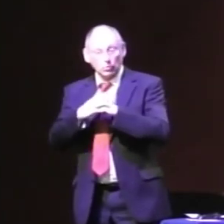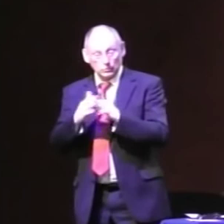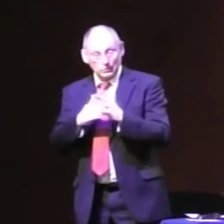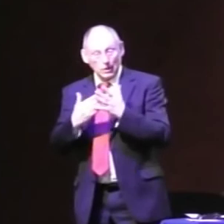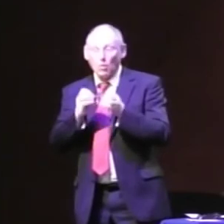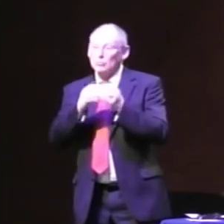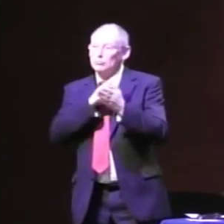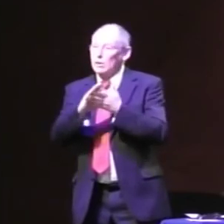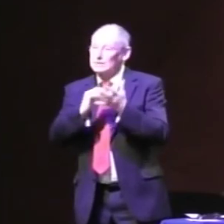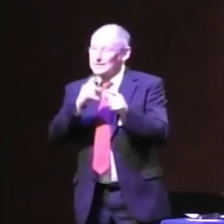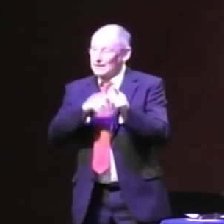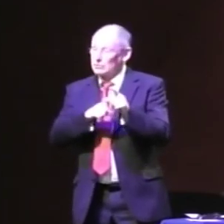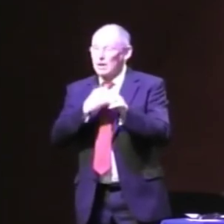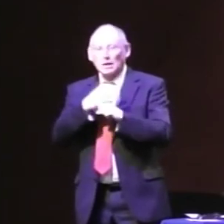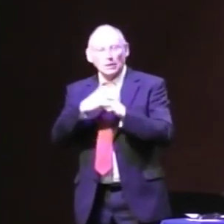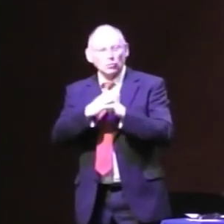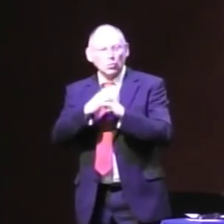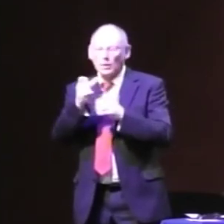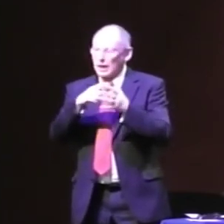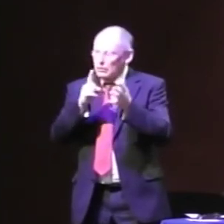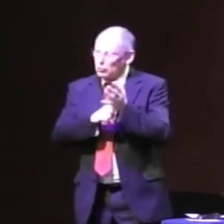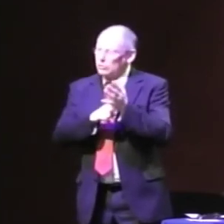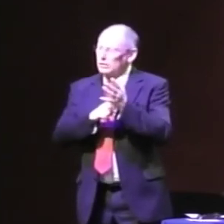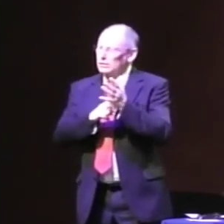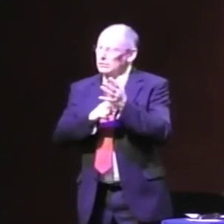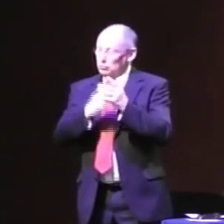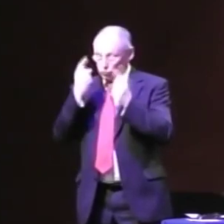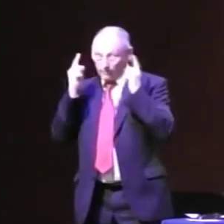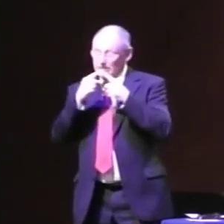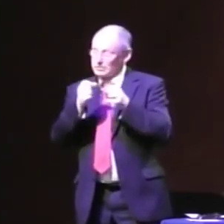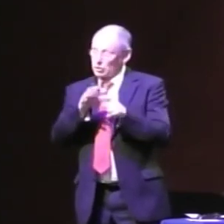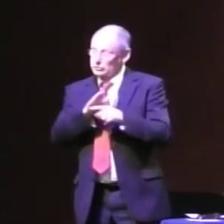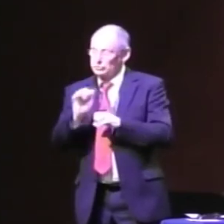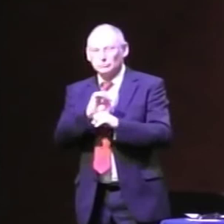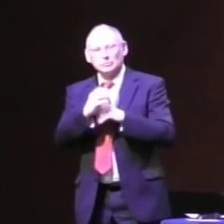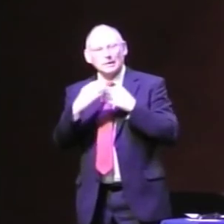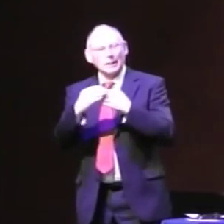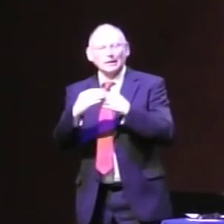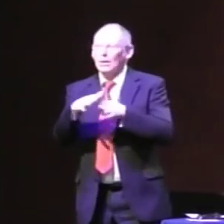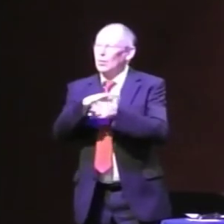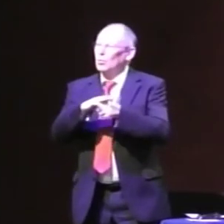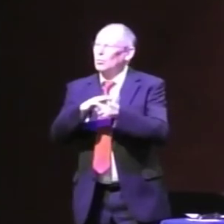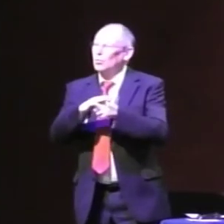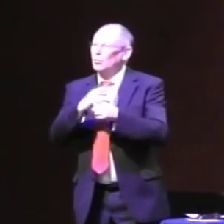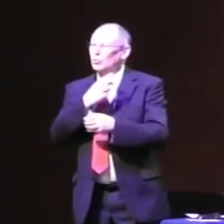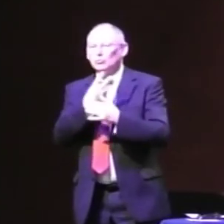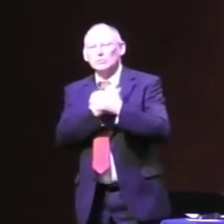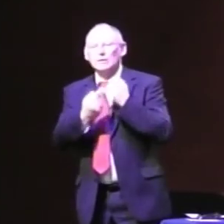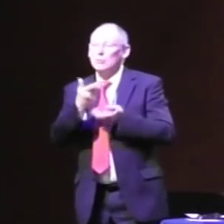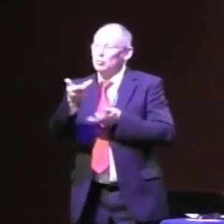the branch secretary of Glasgow Caledonian University branch, where she is the lead local Unison negotiator